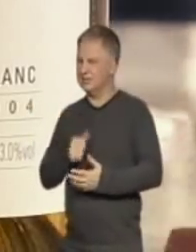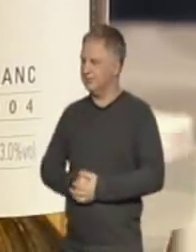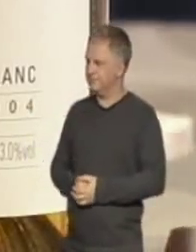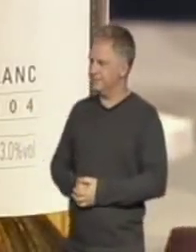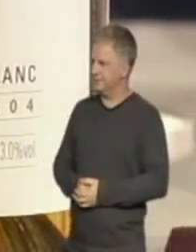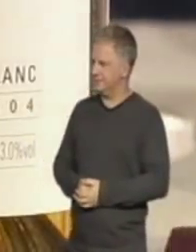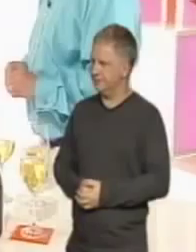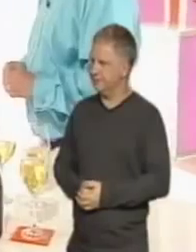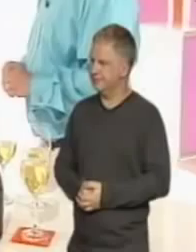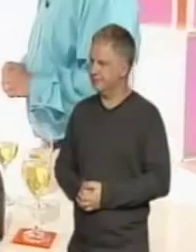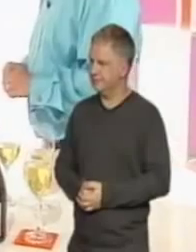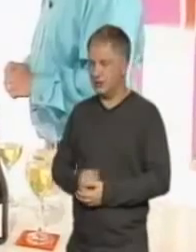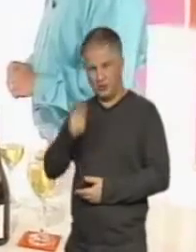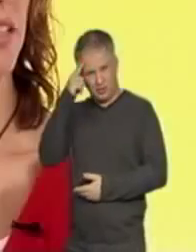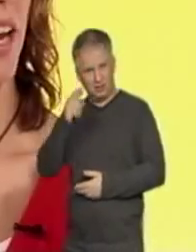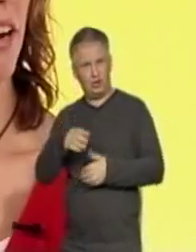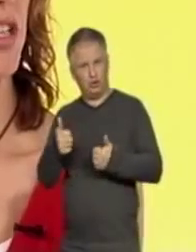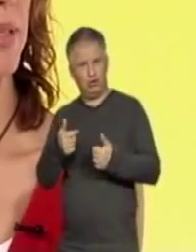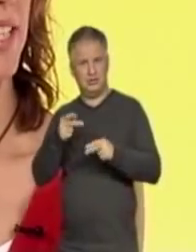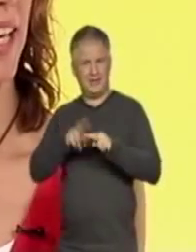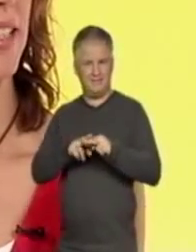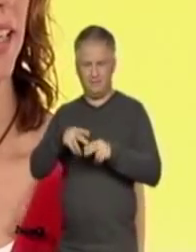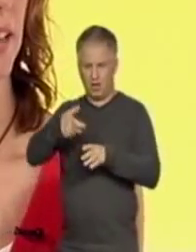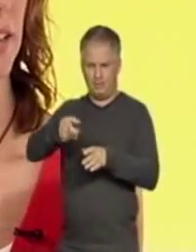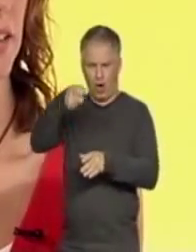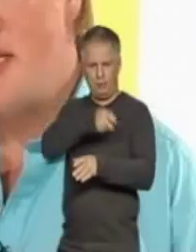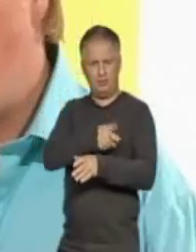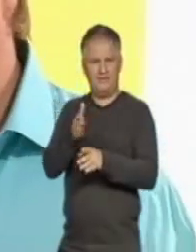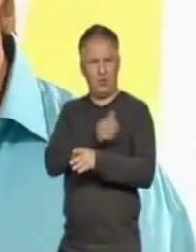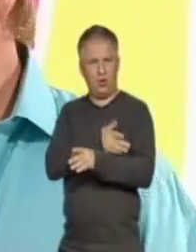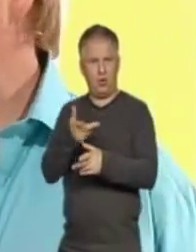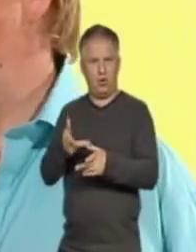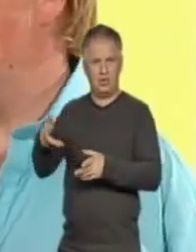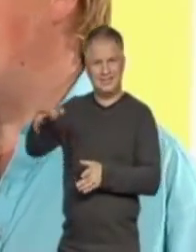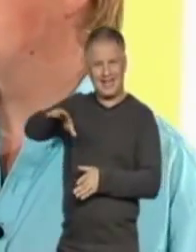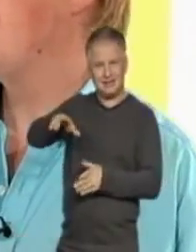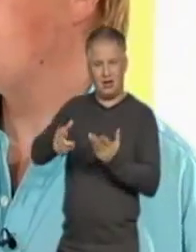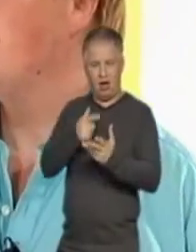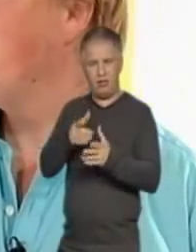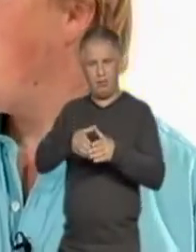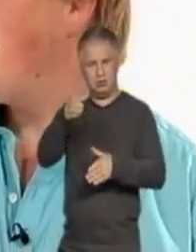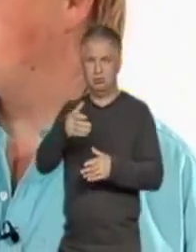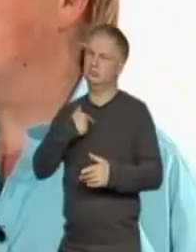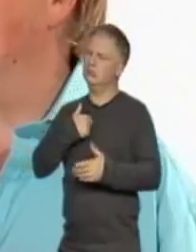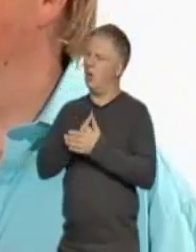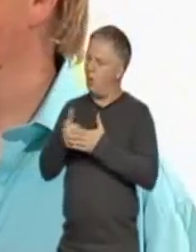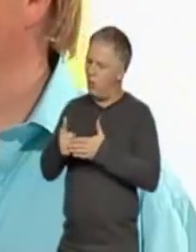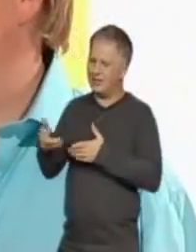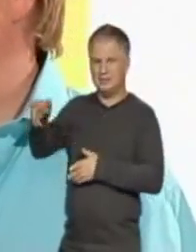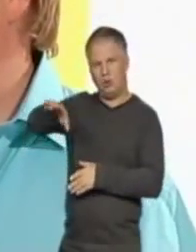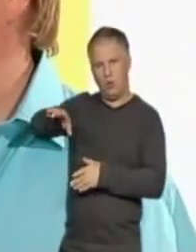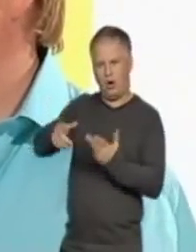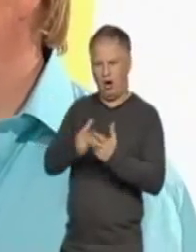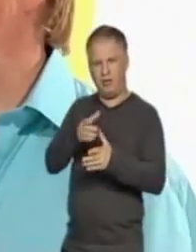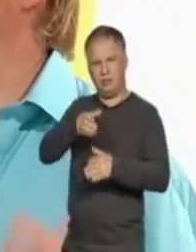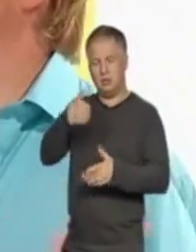kind of wine that would benefit from a bit of aeration, a bit of decanting? Absolutely. You should always decant wines. I decant both reds and whites, no matter how expensive or how much of a